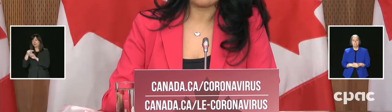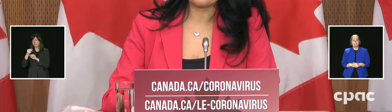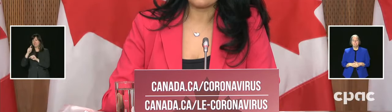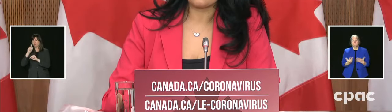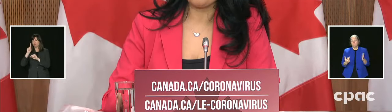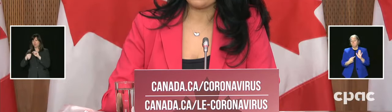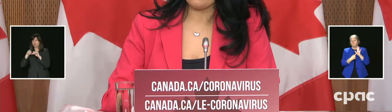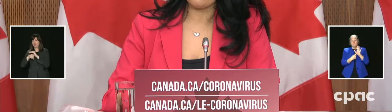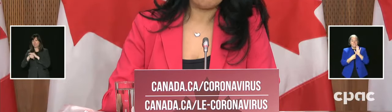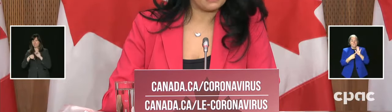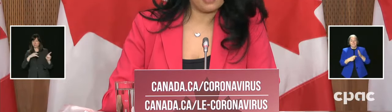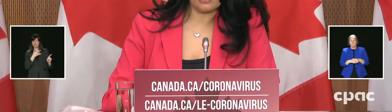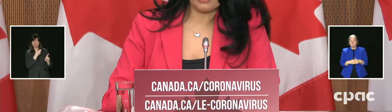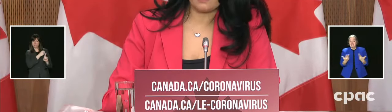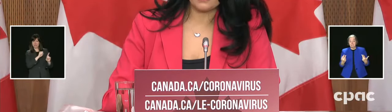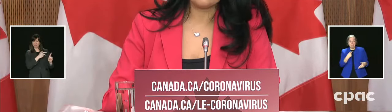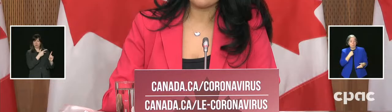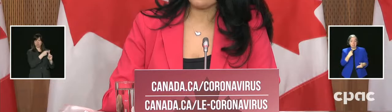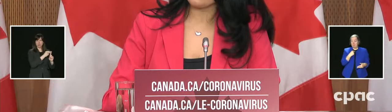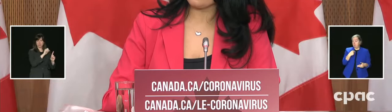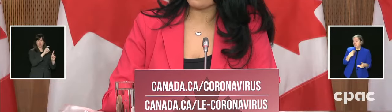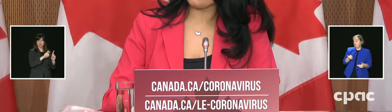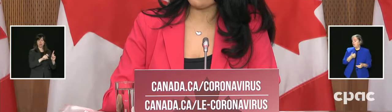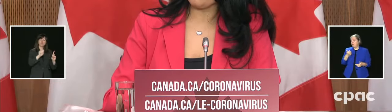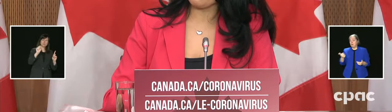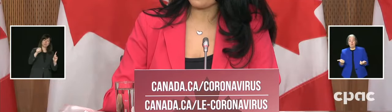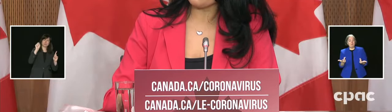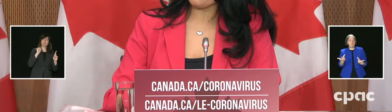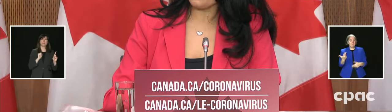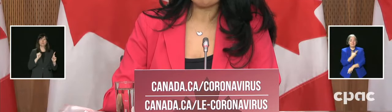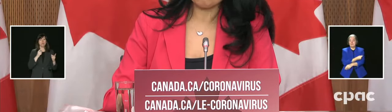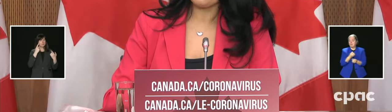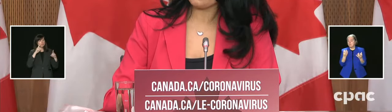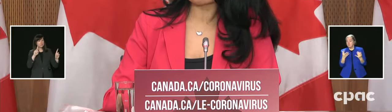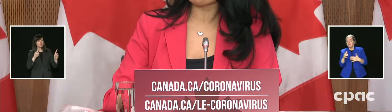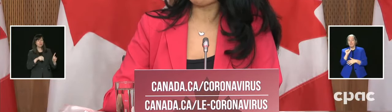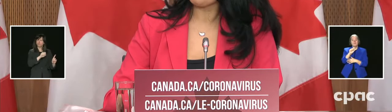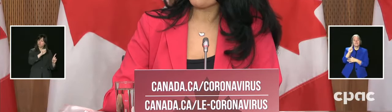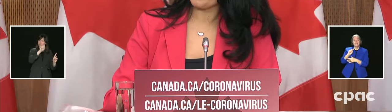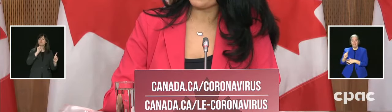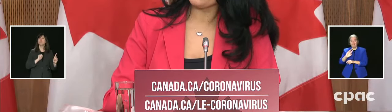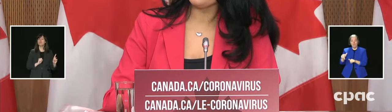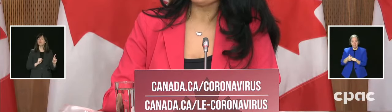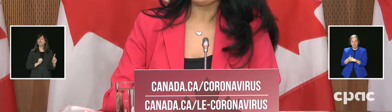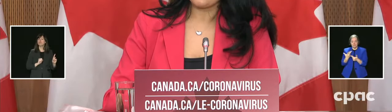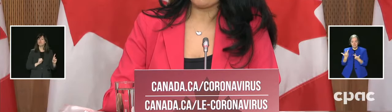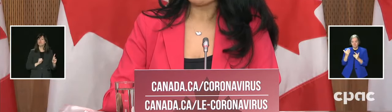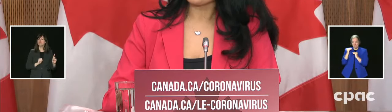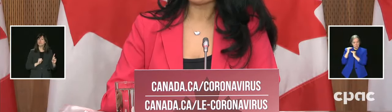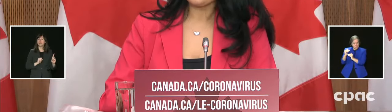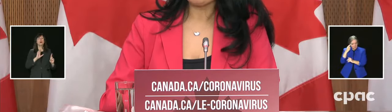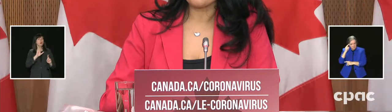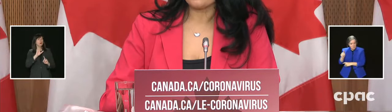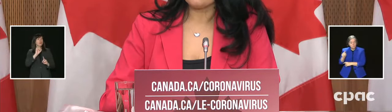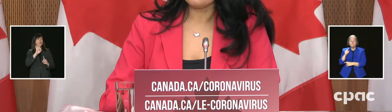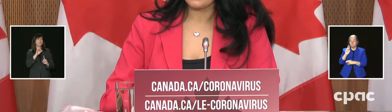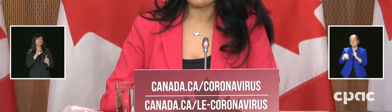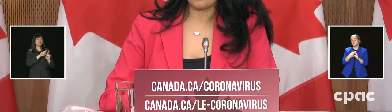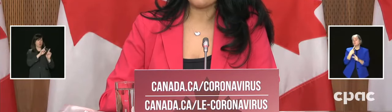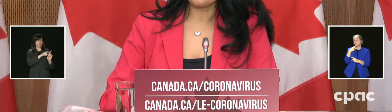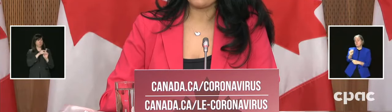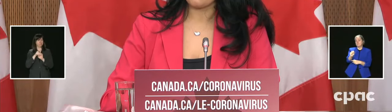that AstraZeneca would be safe for them? Absolutely. Do I think that it would be effective for them? Yeah, probably. Now, if that same